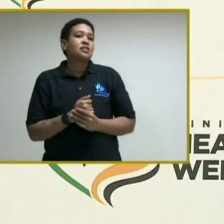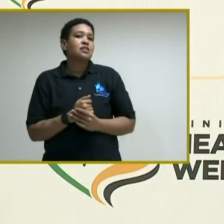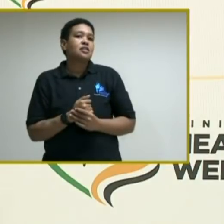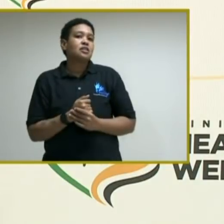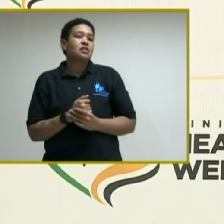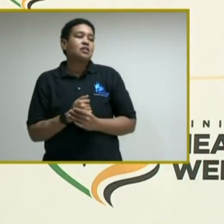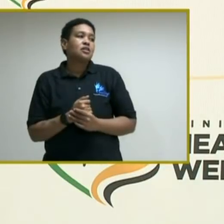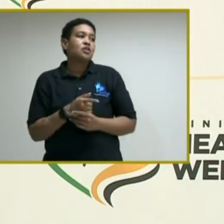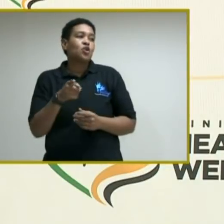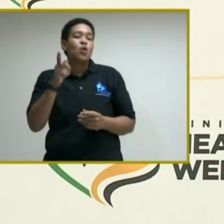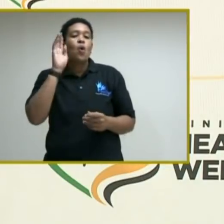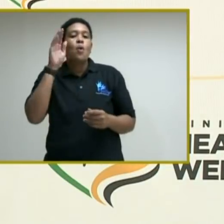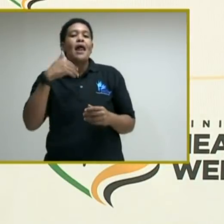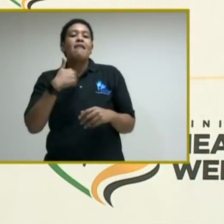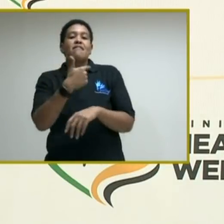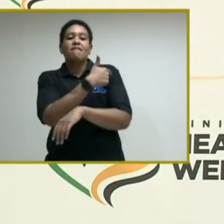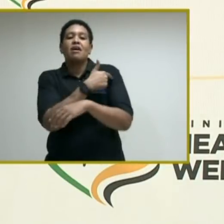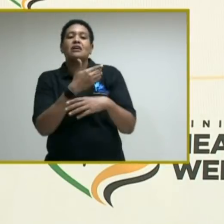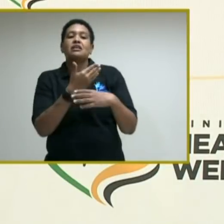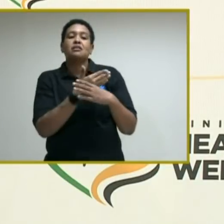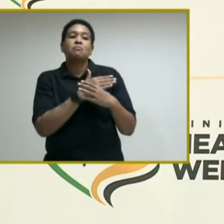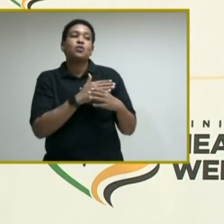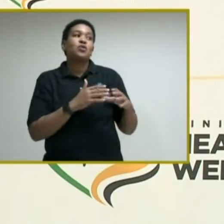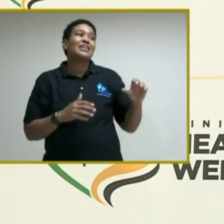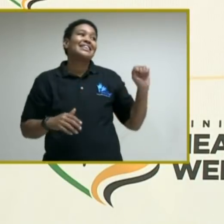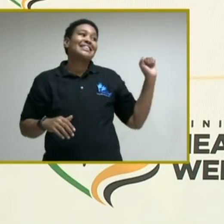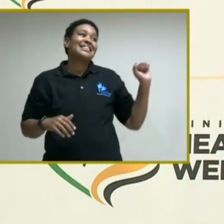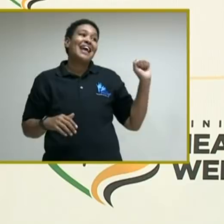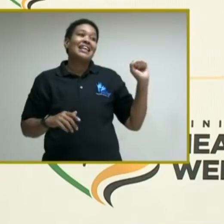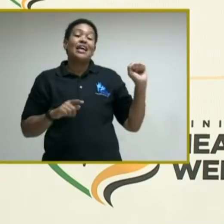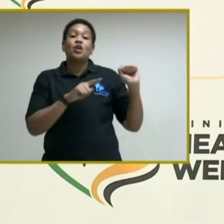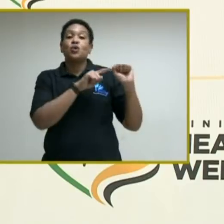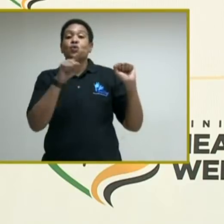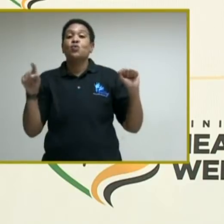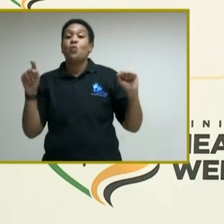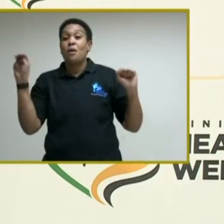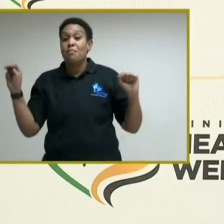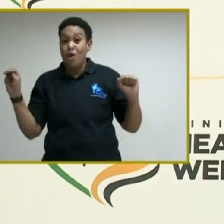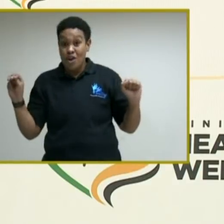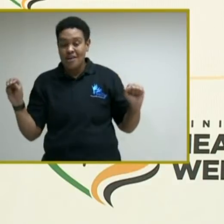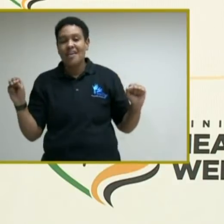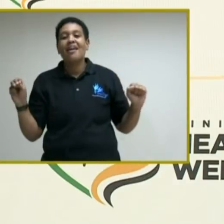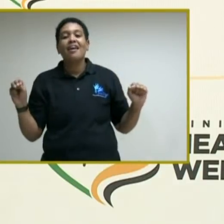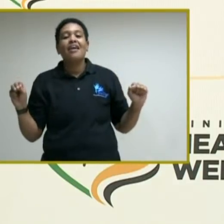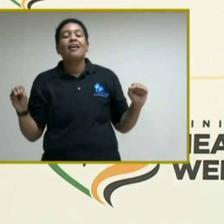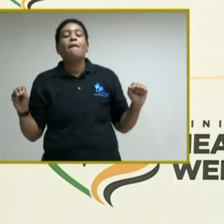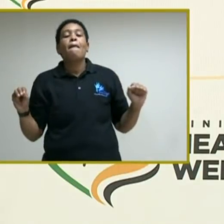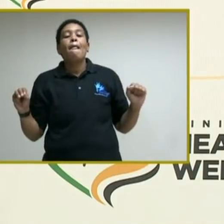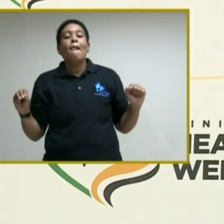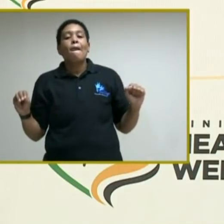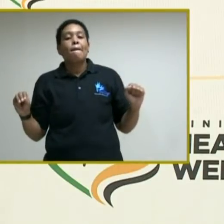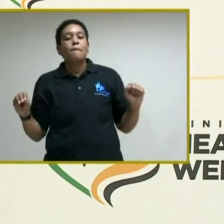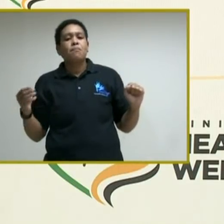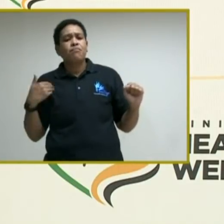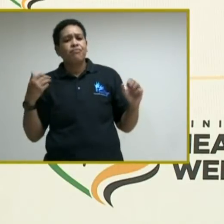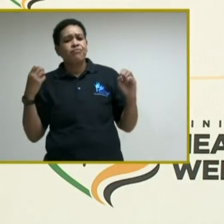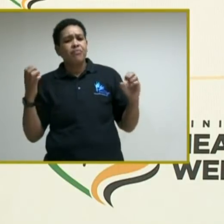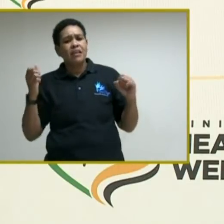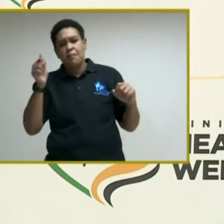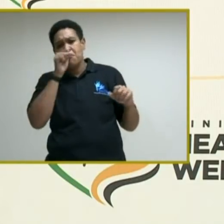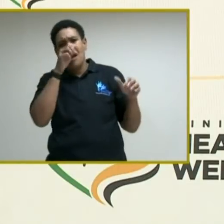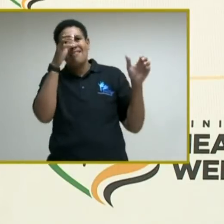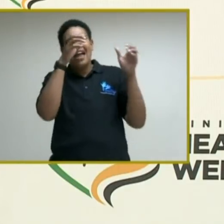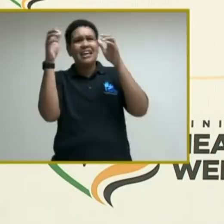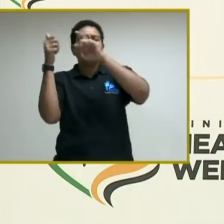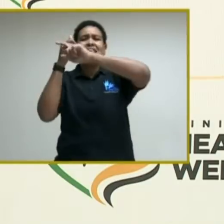would have to be vaccinated between Saturday and Monday. There are also a number of private entities